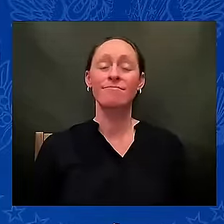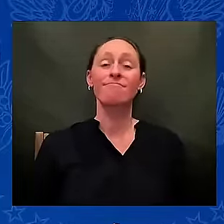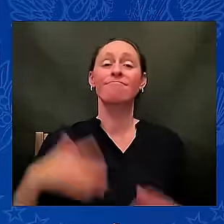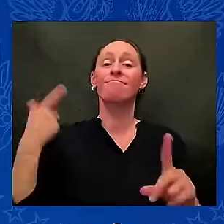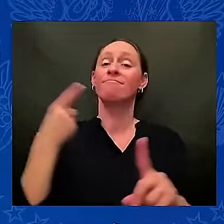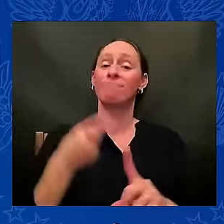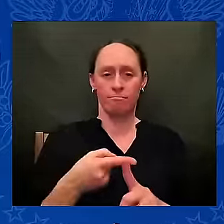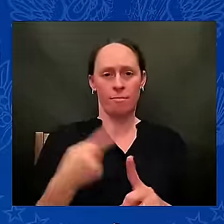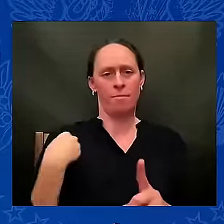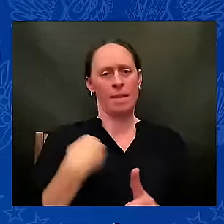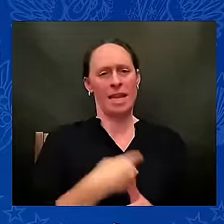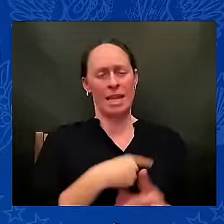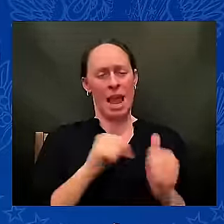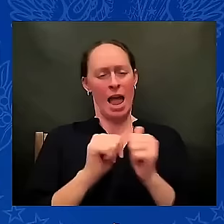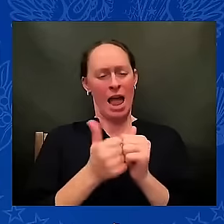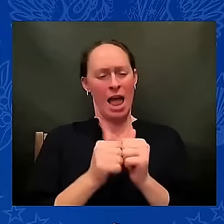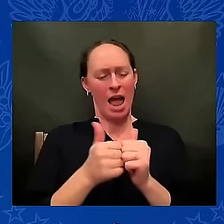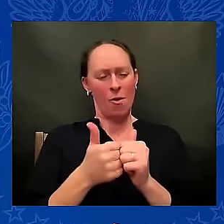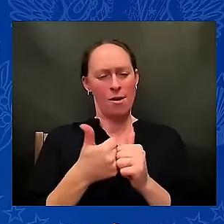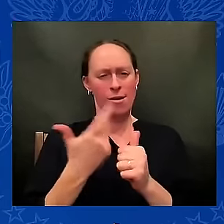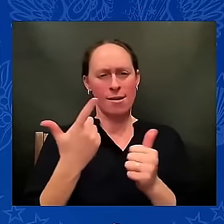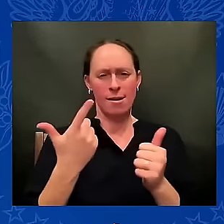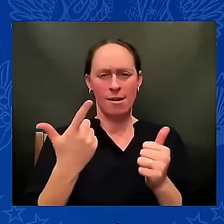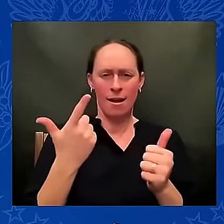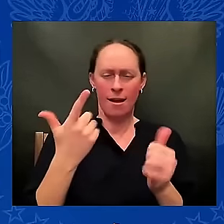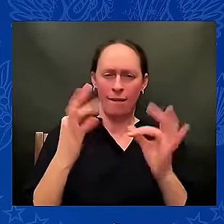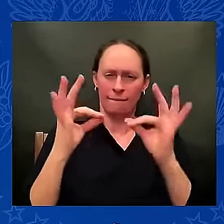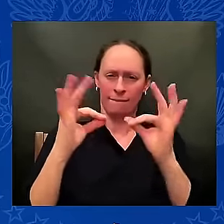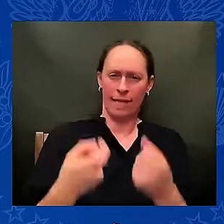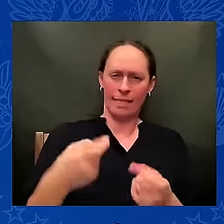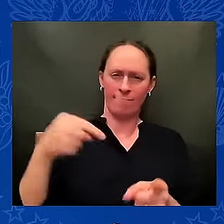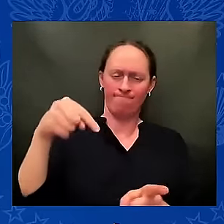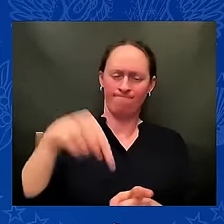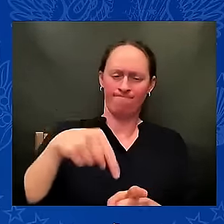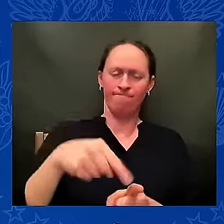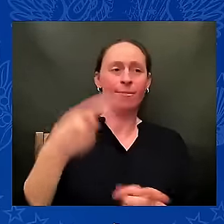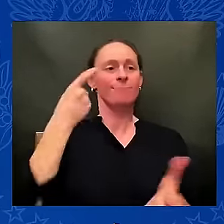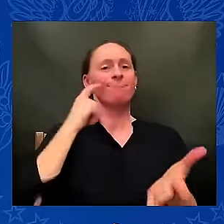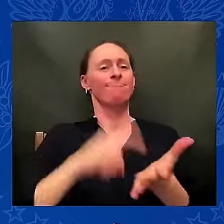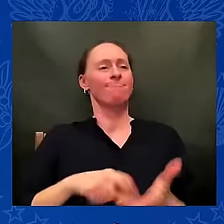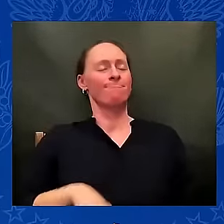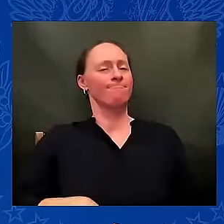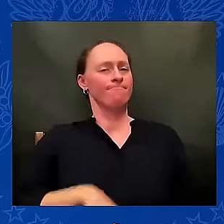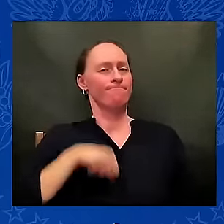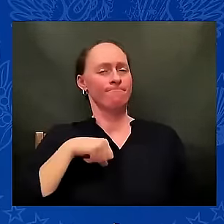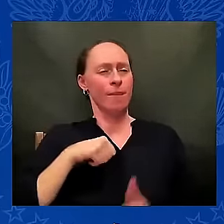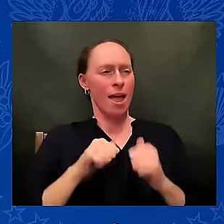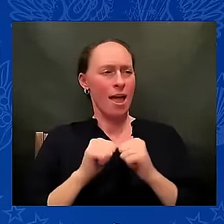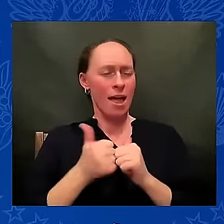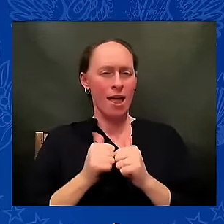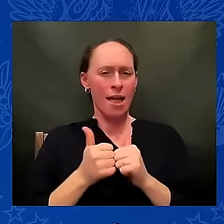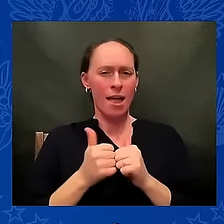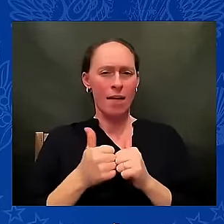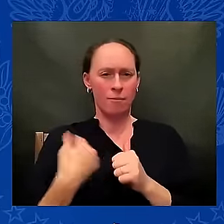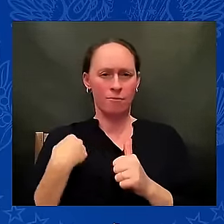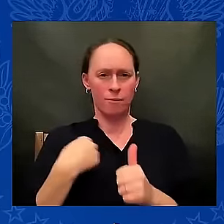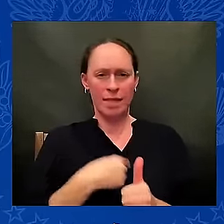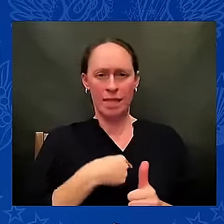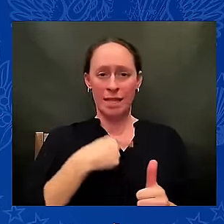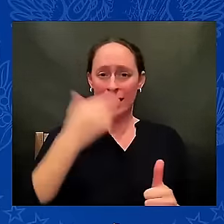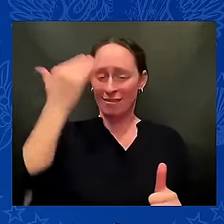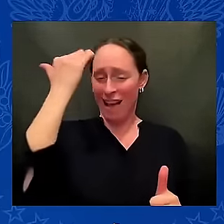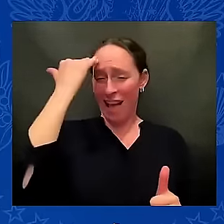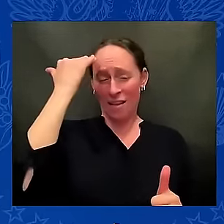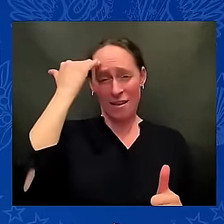I know no apology can or will make up for what was lost during the darkness of the federal